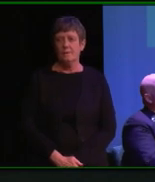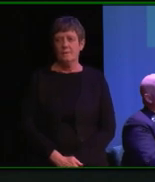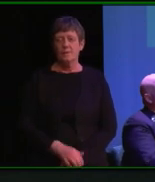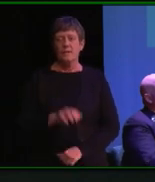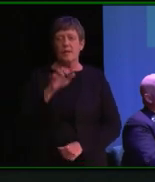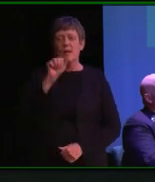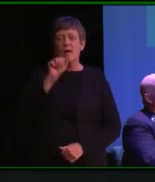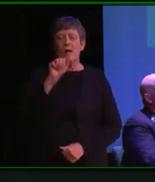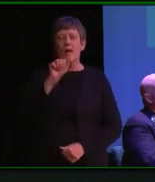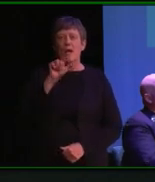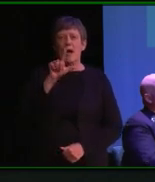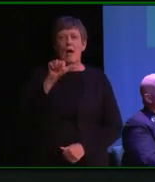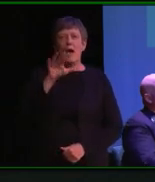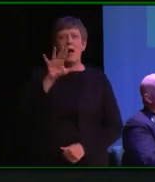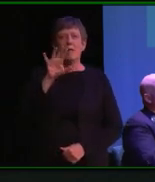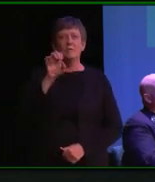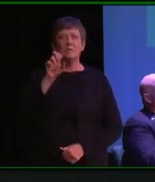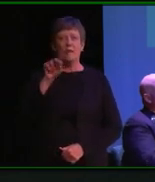Allison Nowinki.